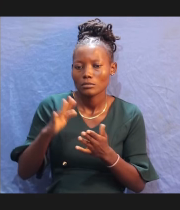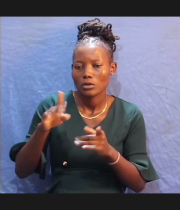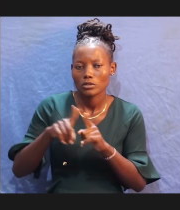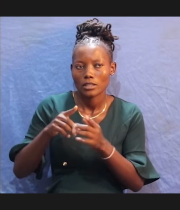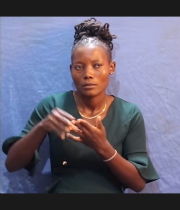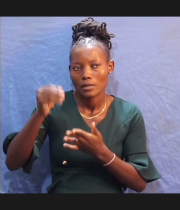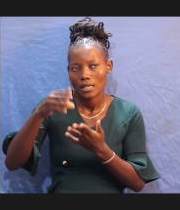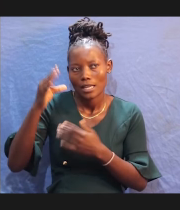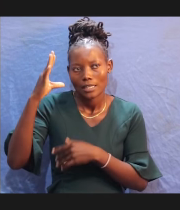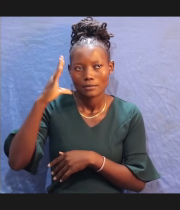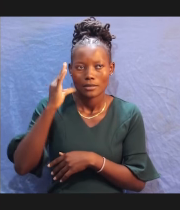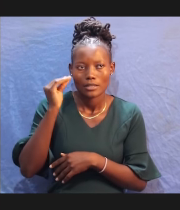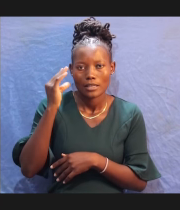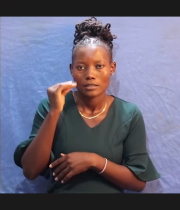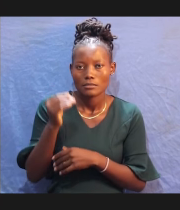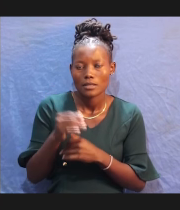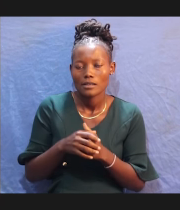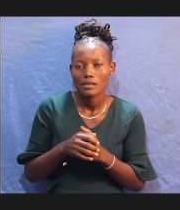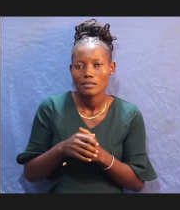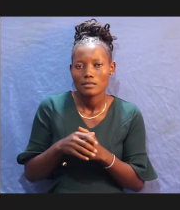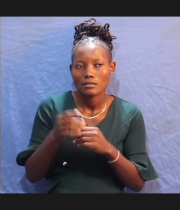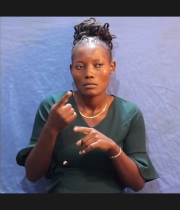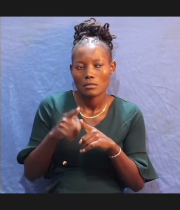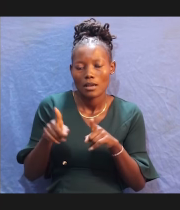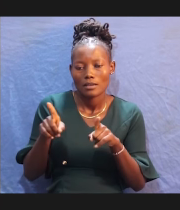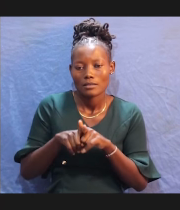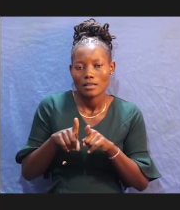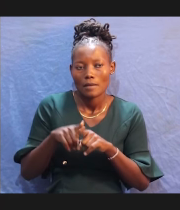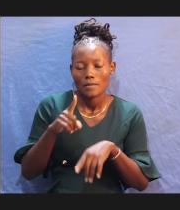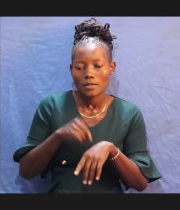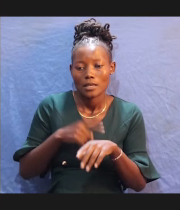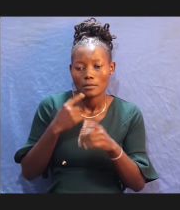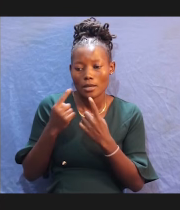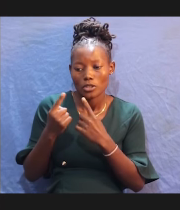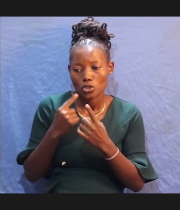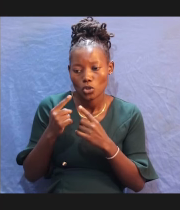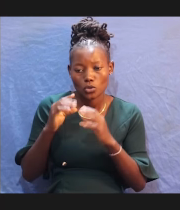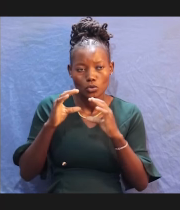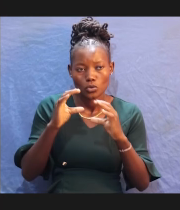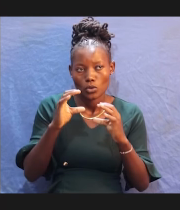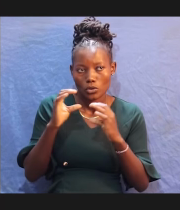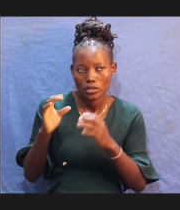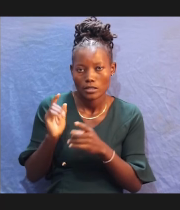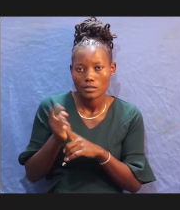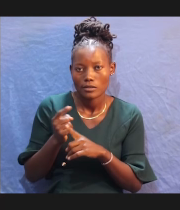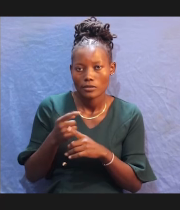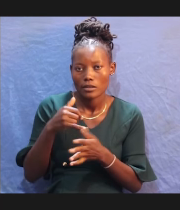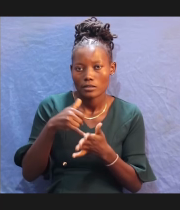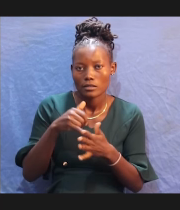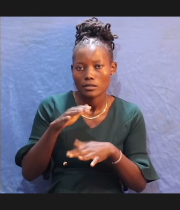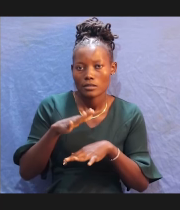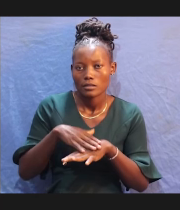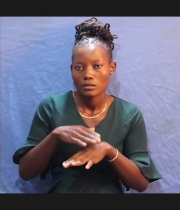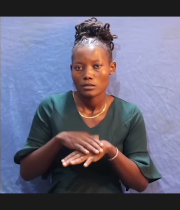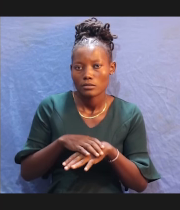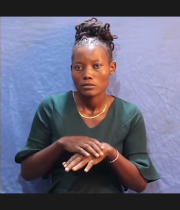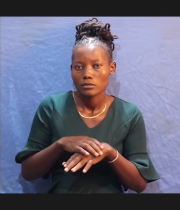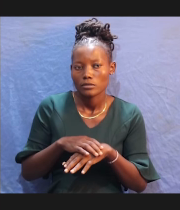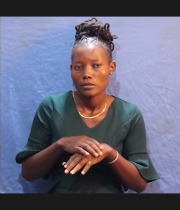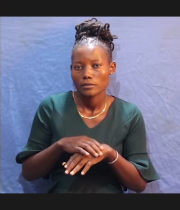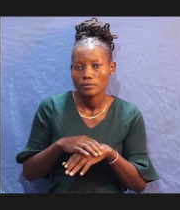that young person had. But also when I talk to coaches, it is quite a bit